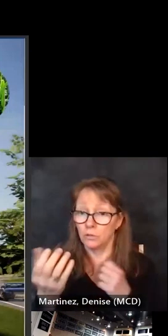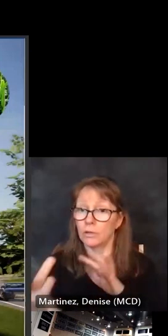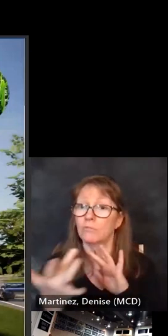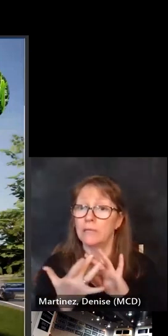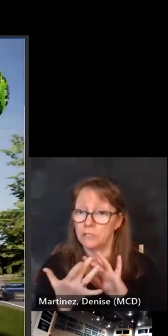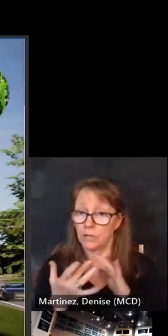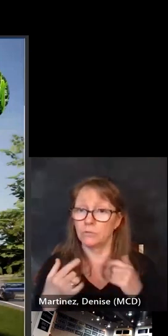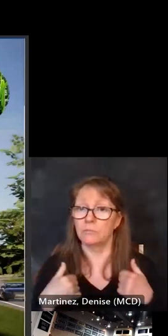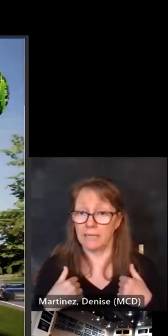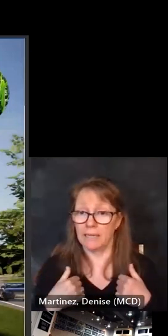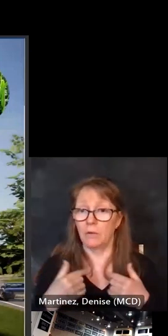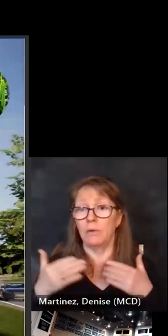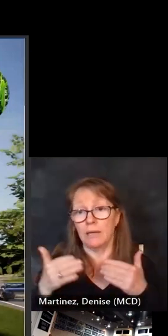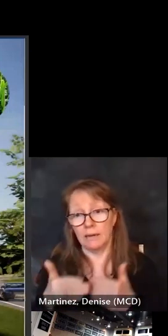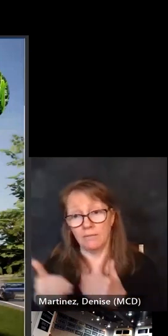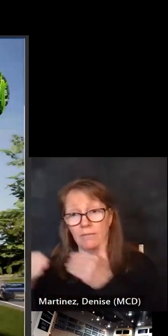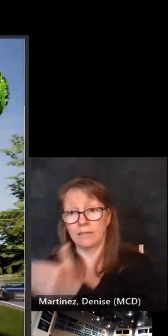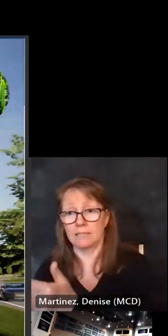conversation.